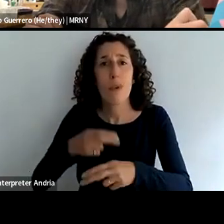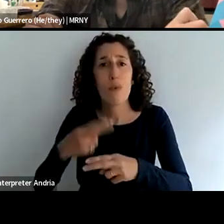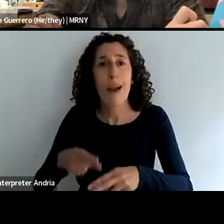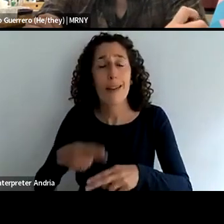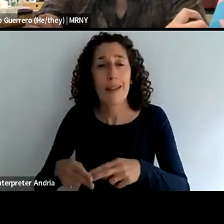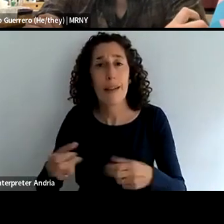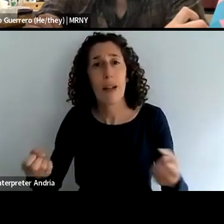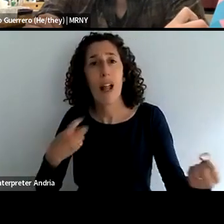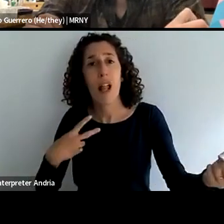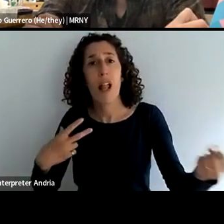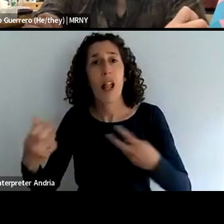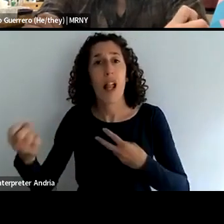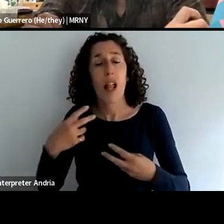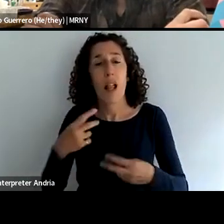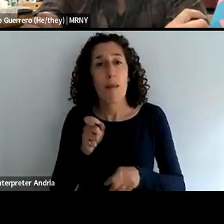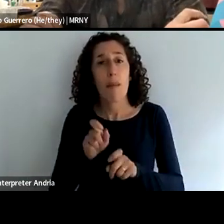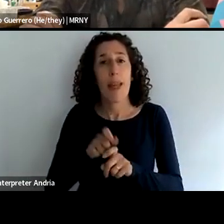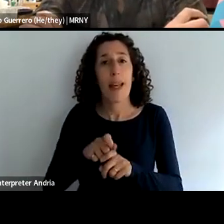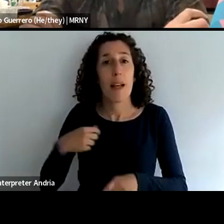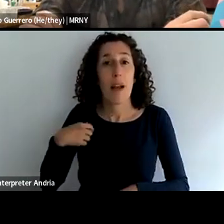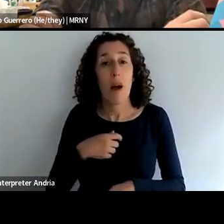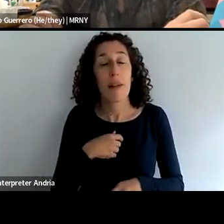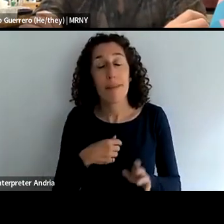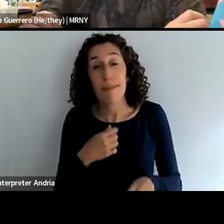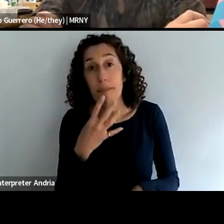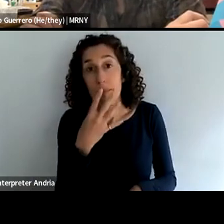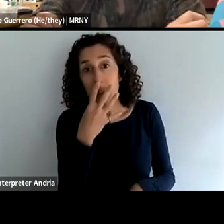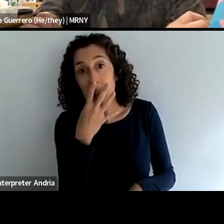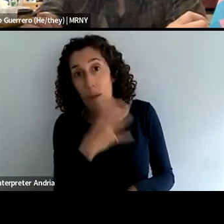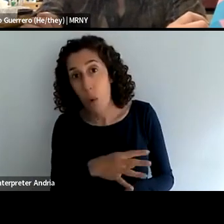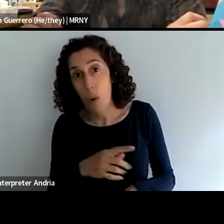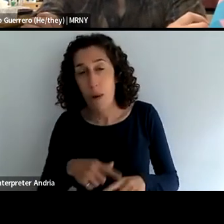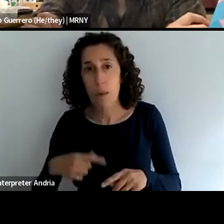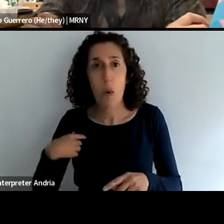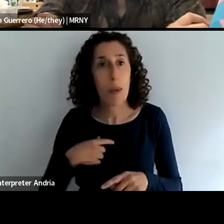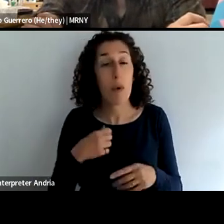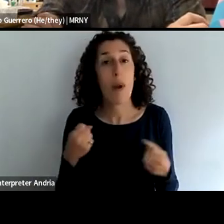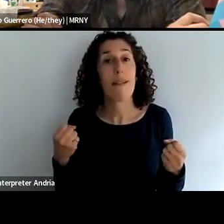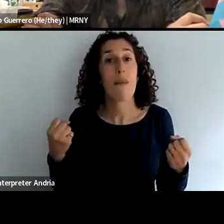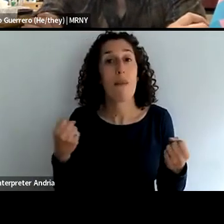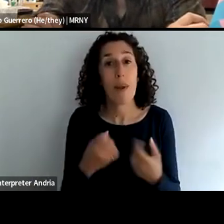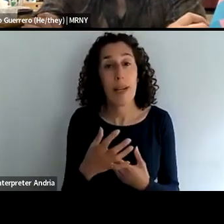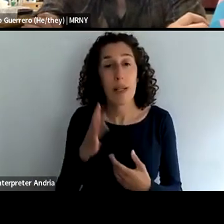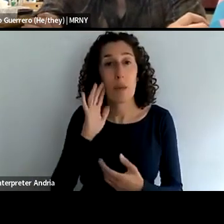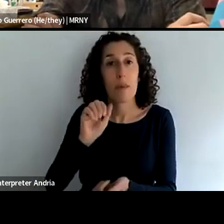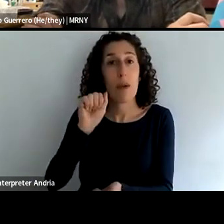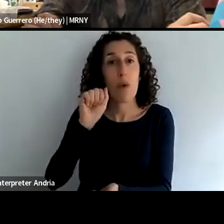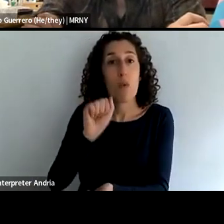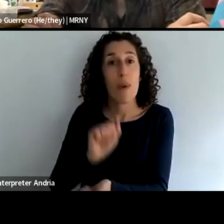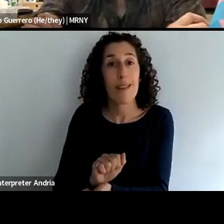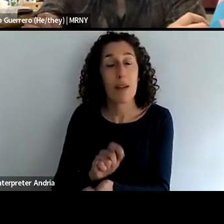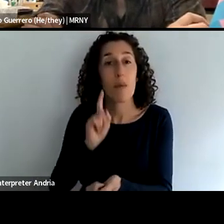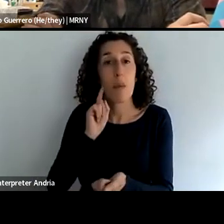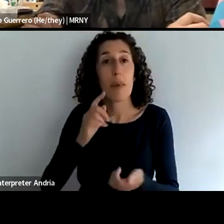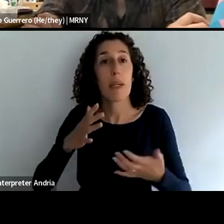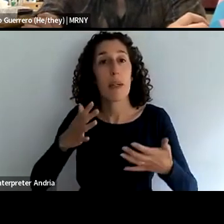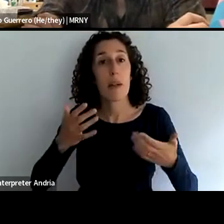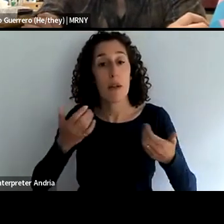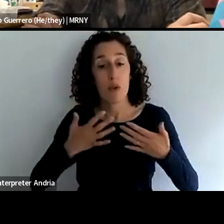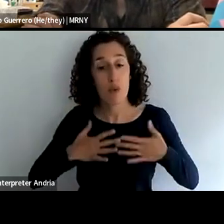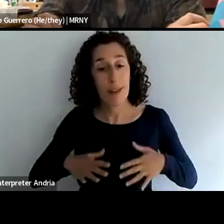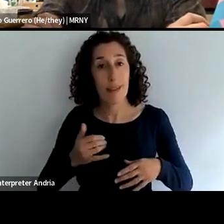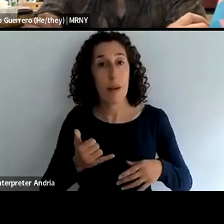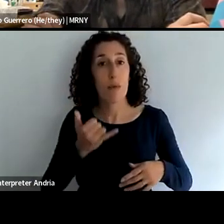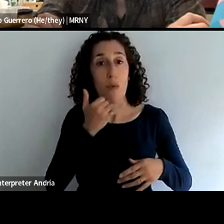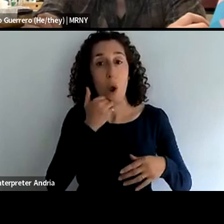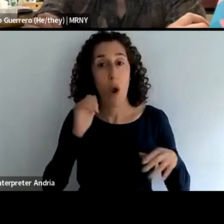thrown at us, and everybody is afraid because we could get arrested for being dressed in the wrong kind of clothes. We got that fight